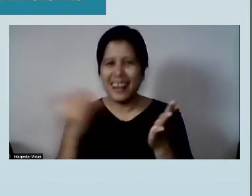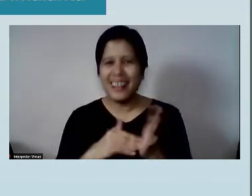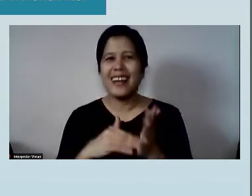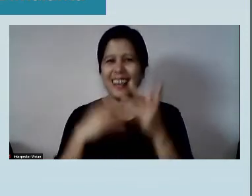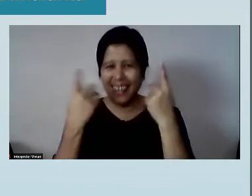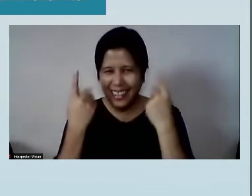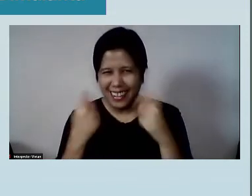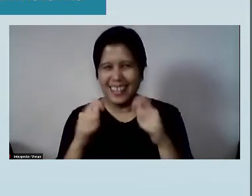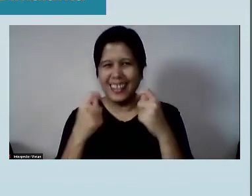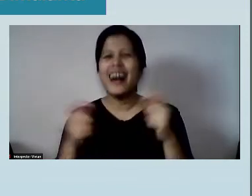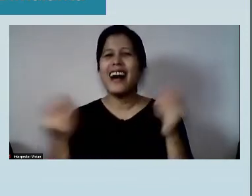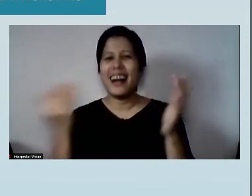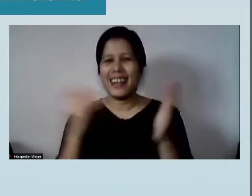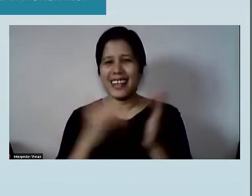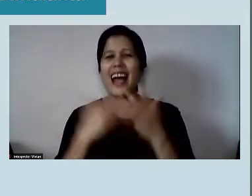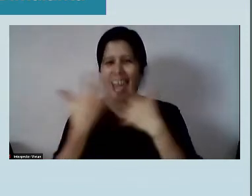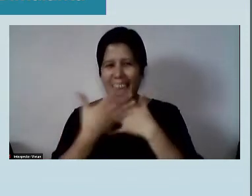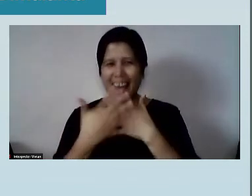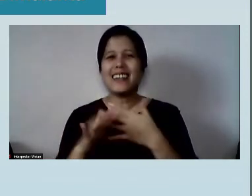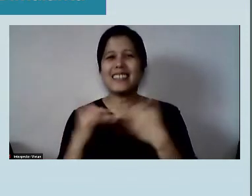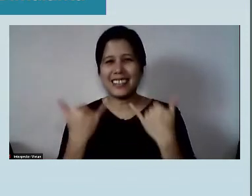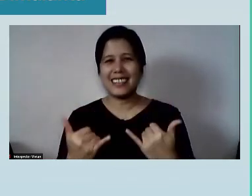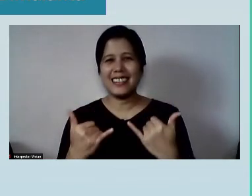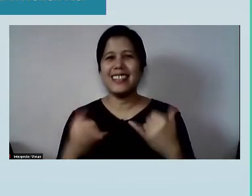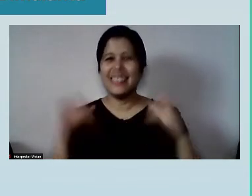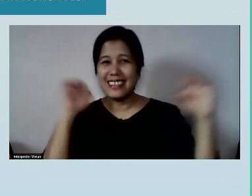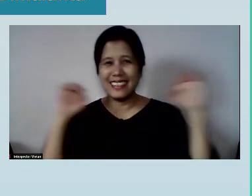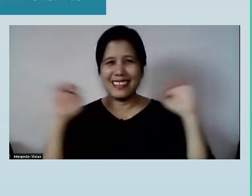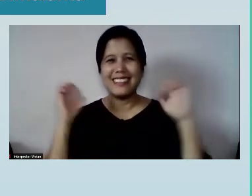myself, after today, I will do this.